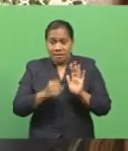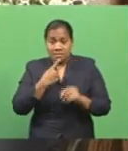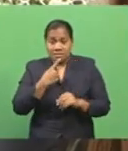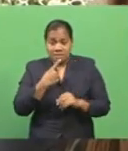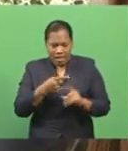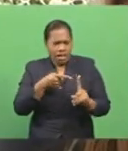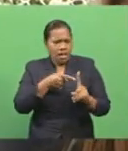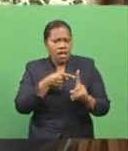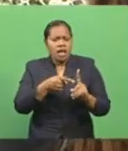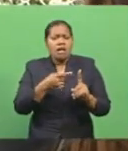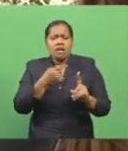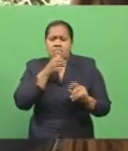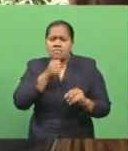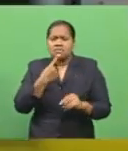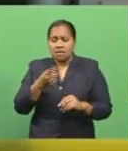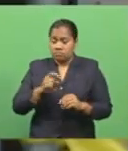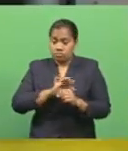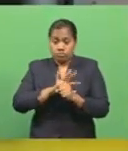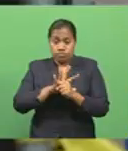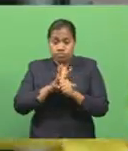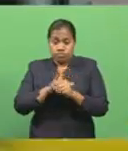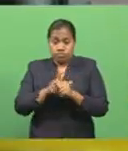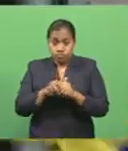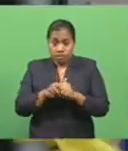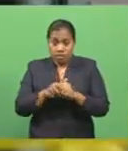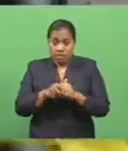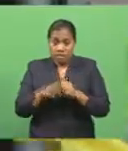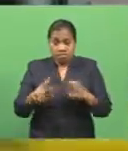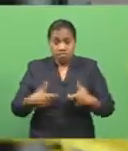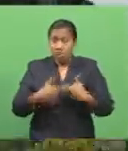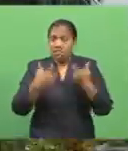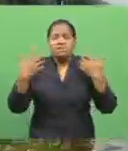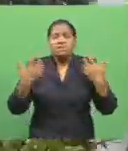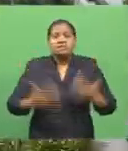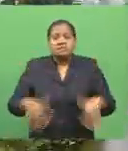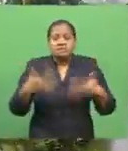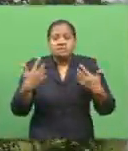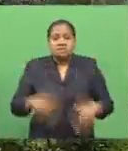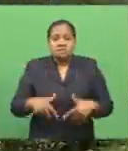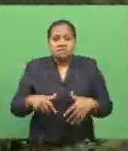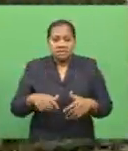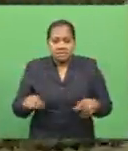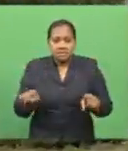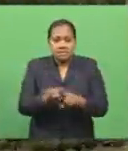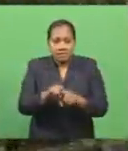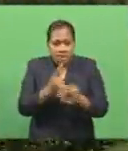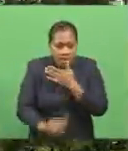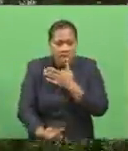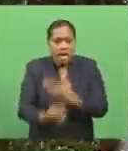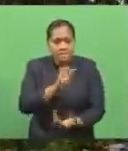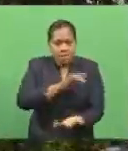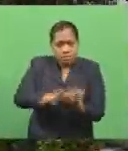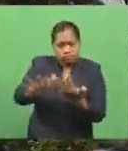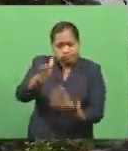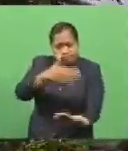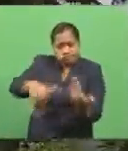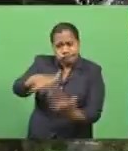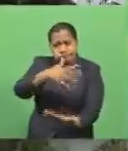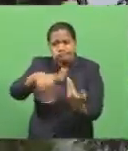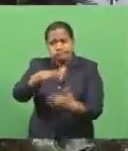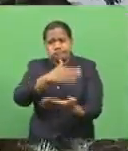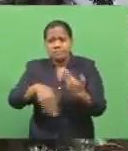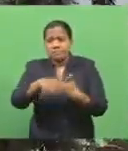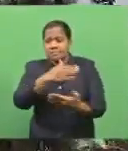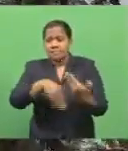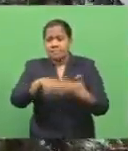Fiji's coronavirus challenge has been heightened by the devastation caused by Tropical Cyclone Harold. Samarasinha, who oversees UN